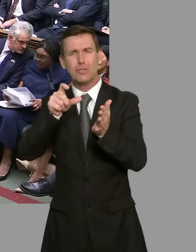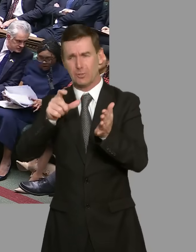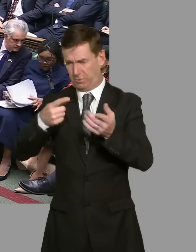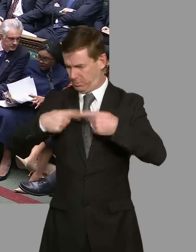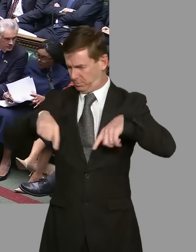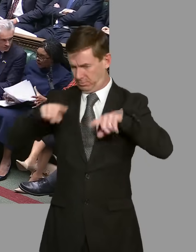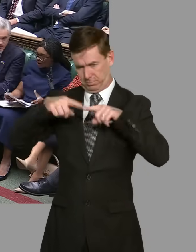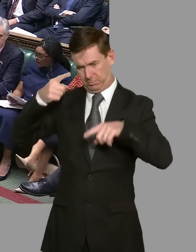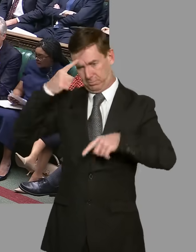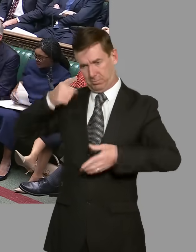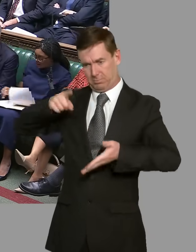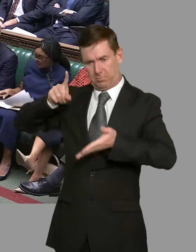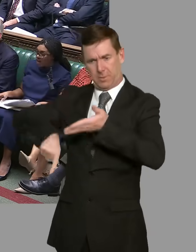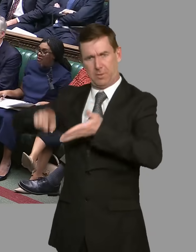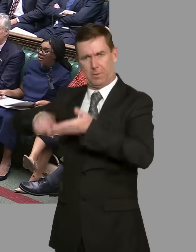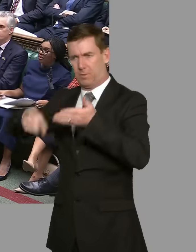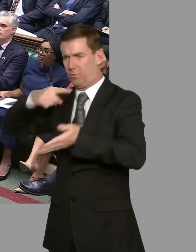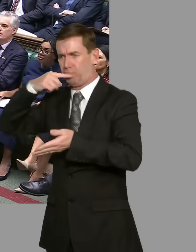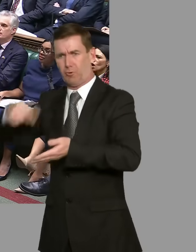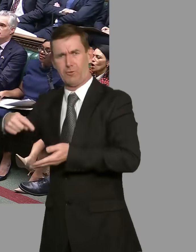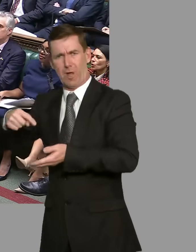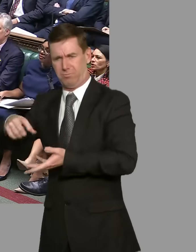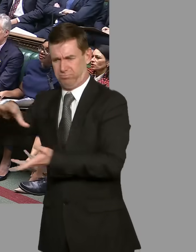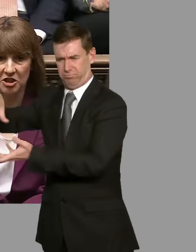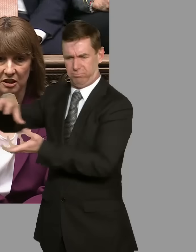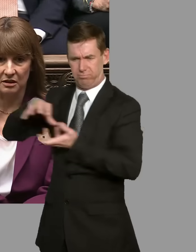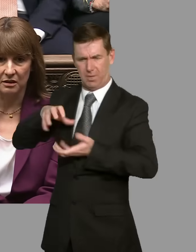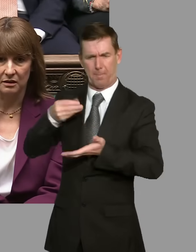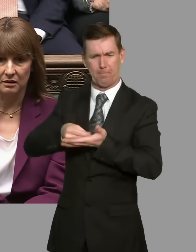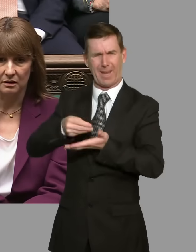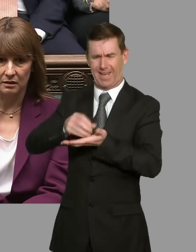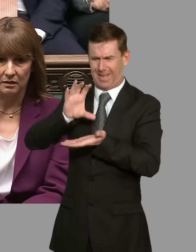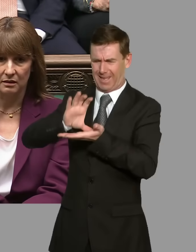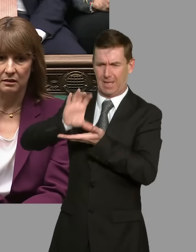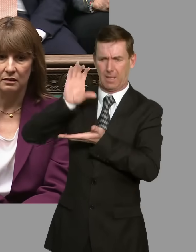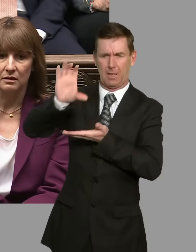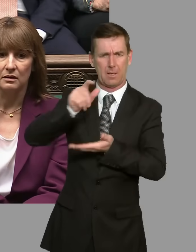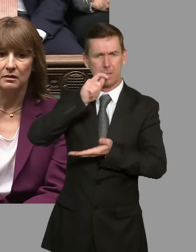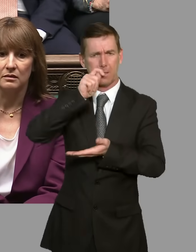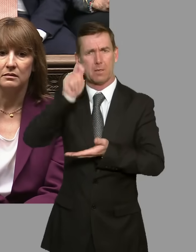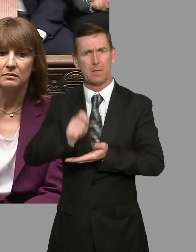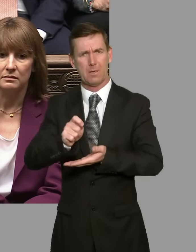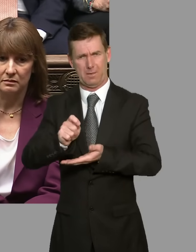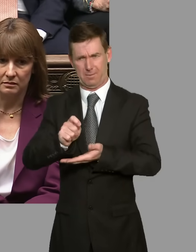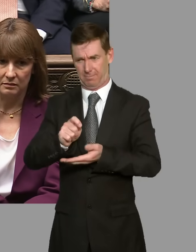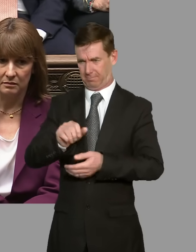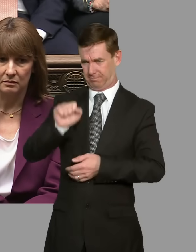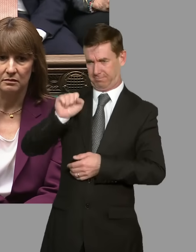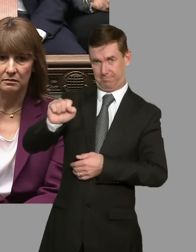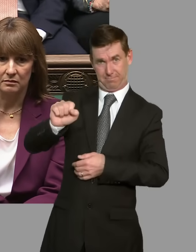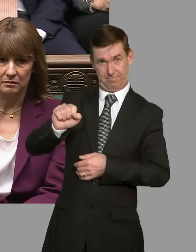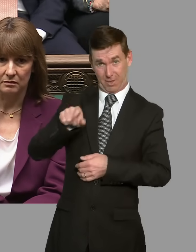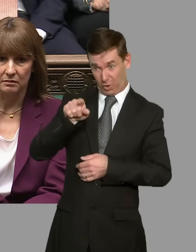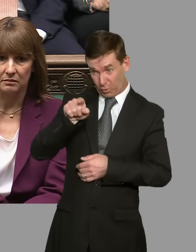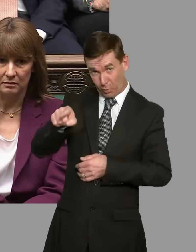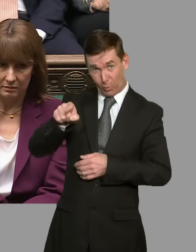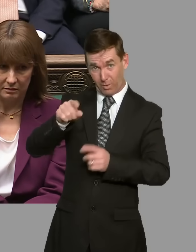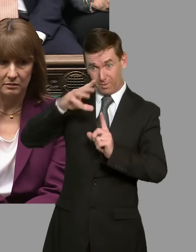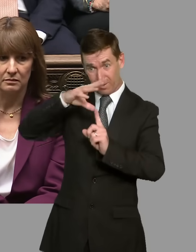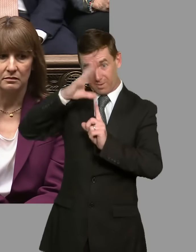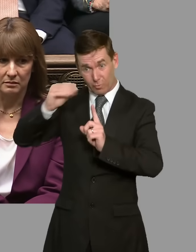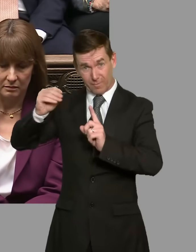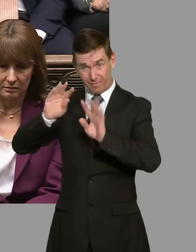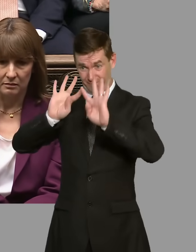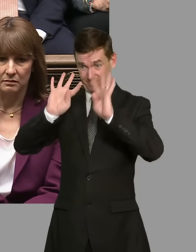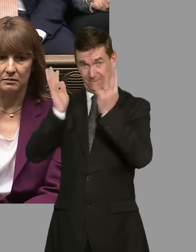support Ukraine. How can someone sit in her shadow cabinet advising someone trying to escape sanctions